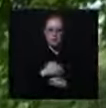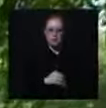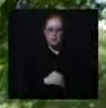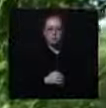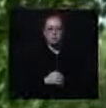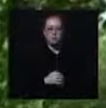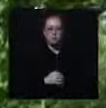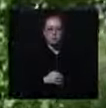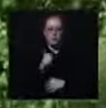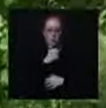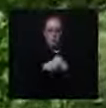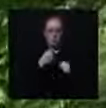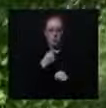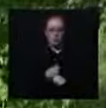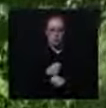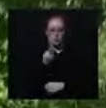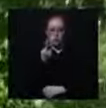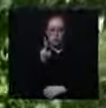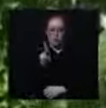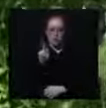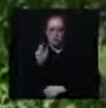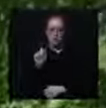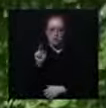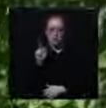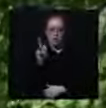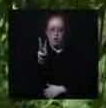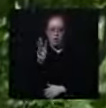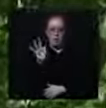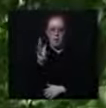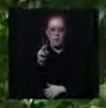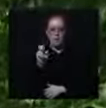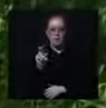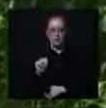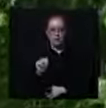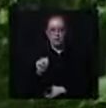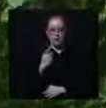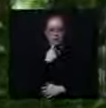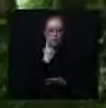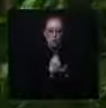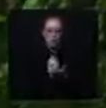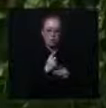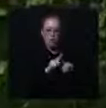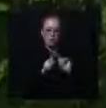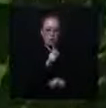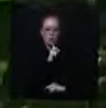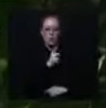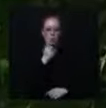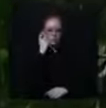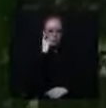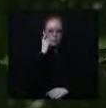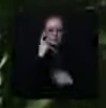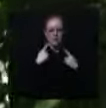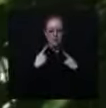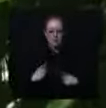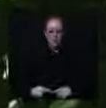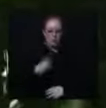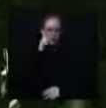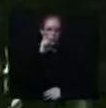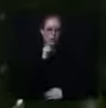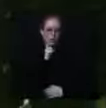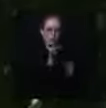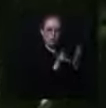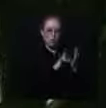a decade, the Kaufmans, under the guise of therapy, had engaged in the systematic physical, psychological, and sexual abuse